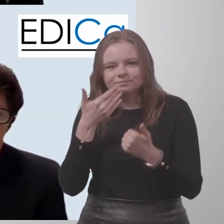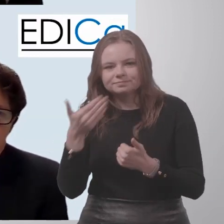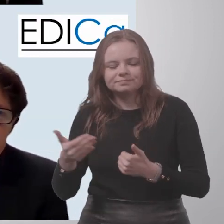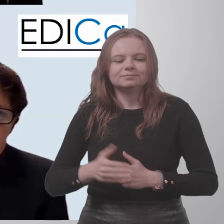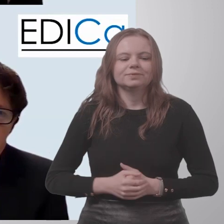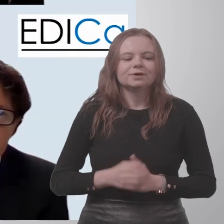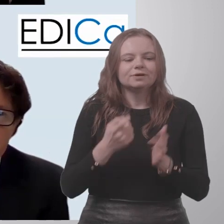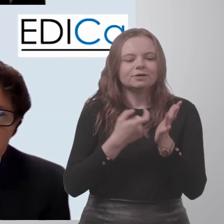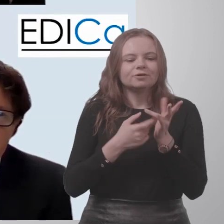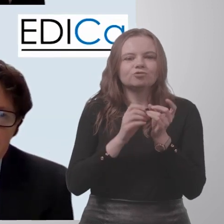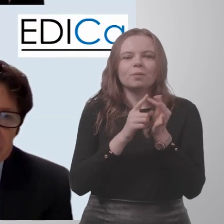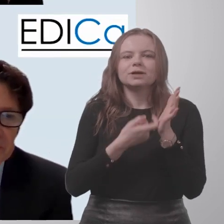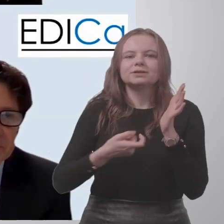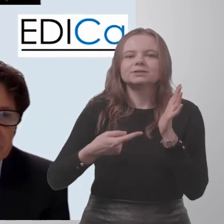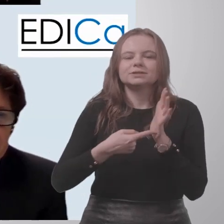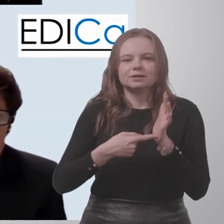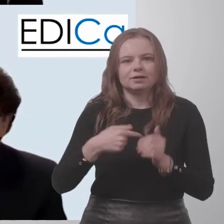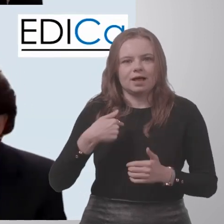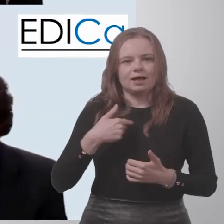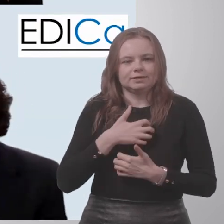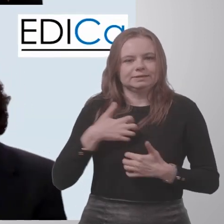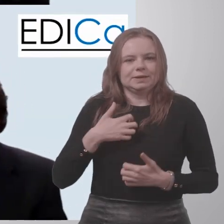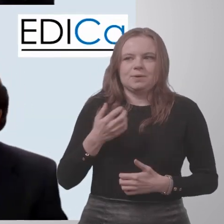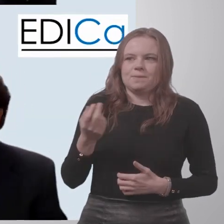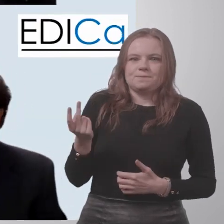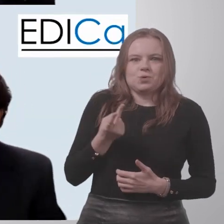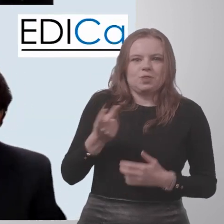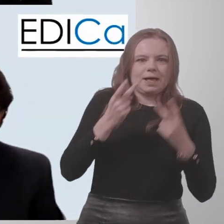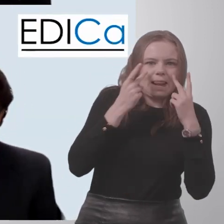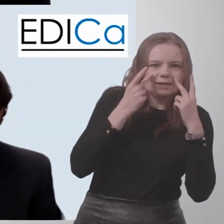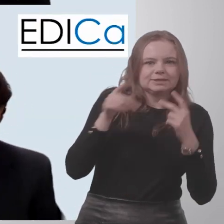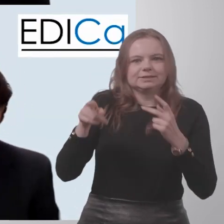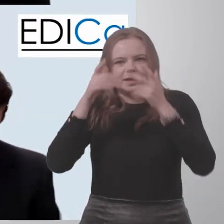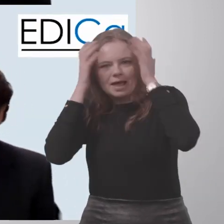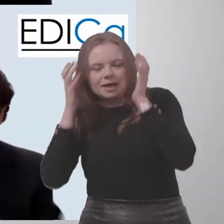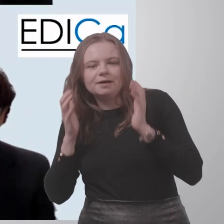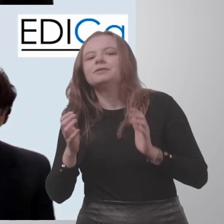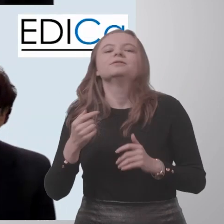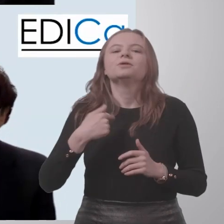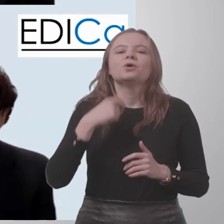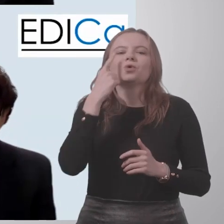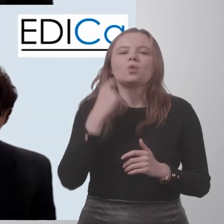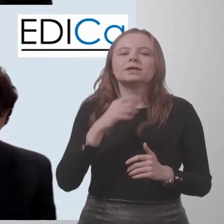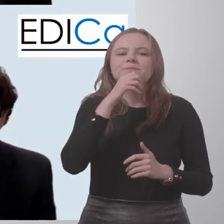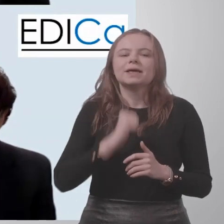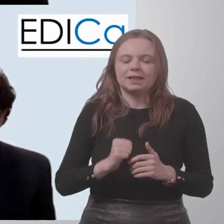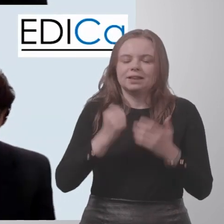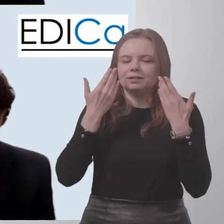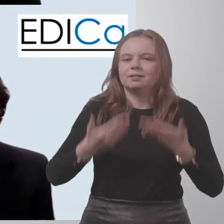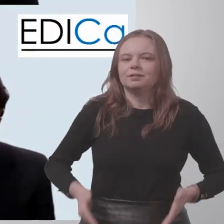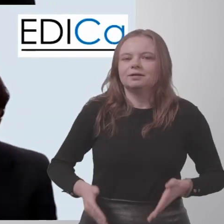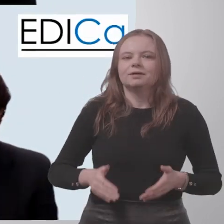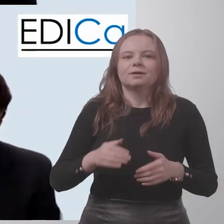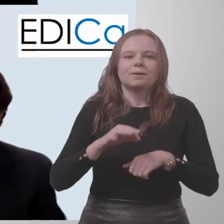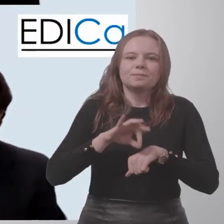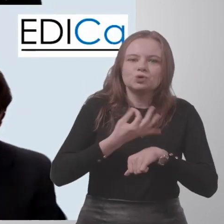great. Thank you, James. Robert? And I have envy of both Kate's glasses and James' head of hair. I'm a white male. I'm wearing